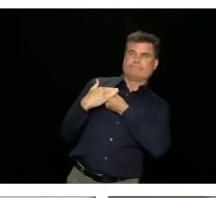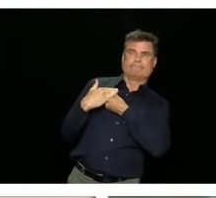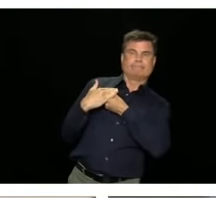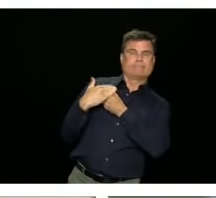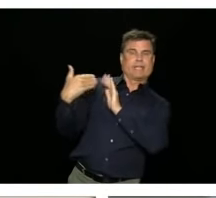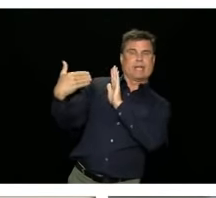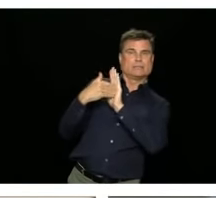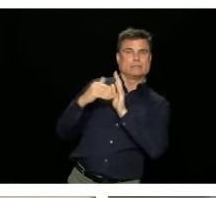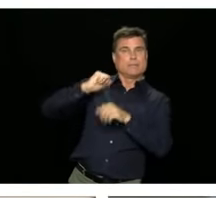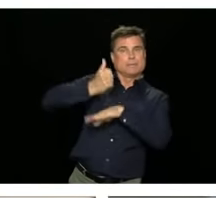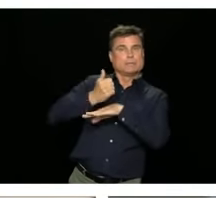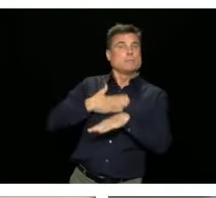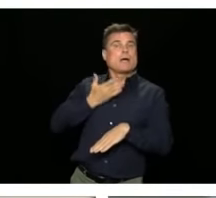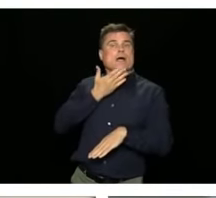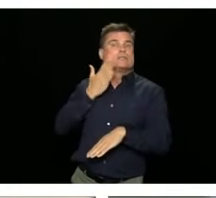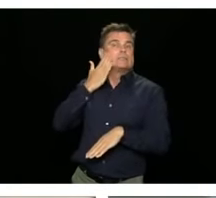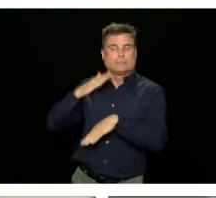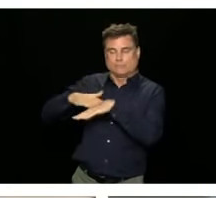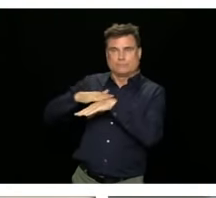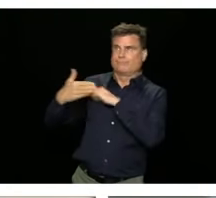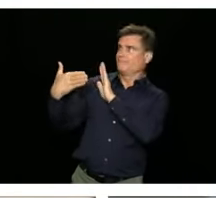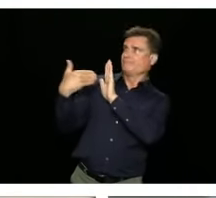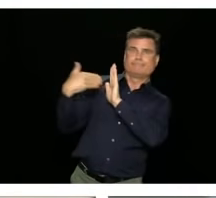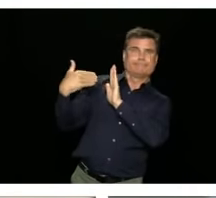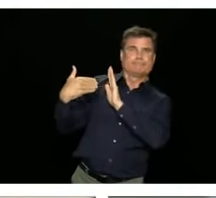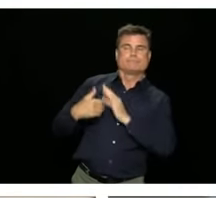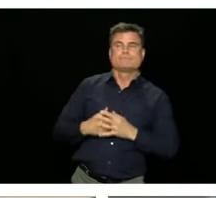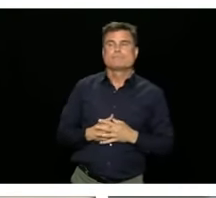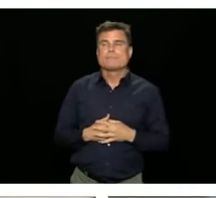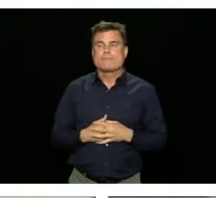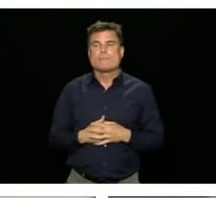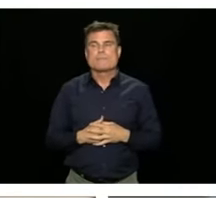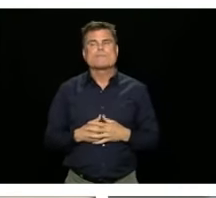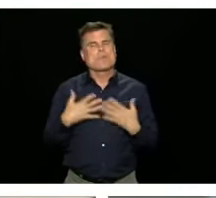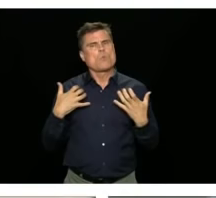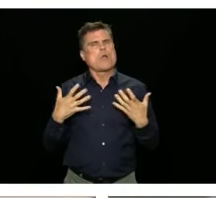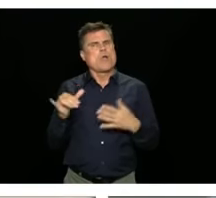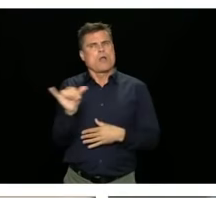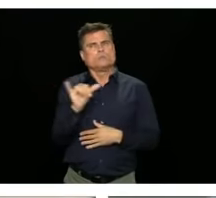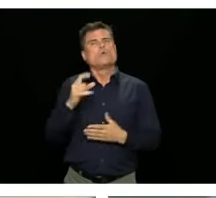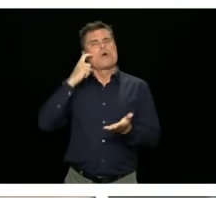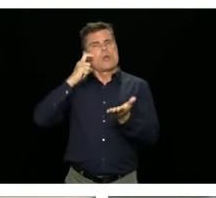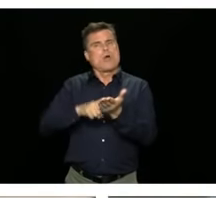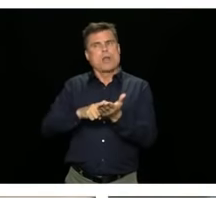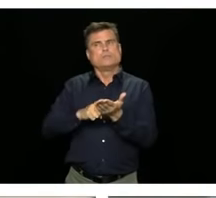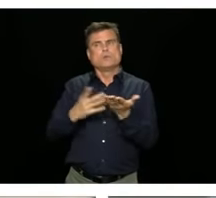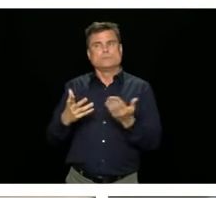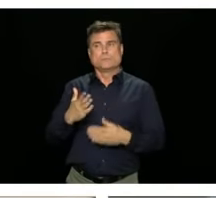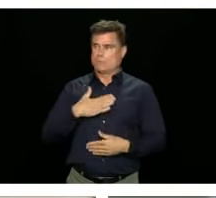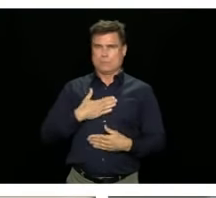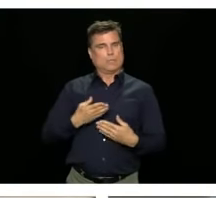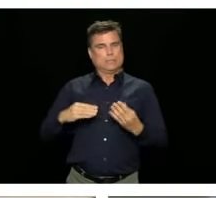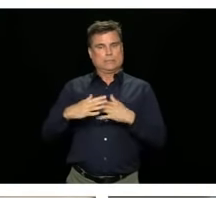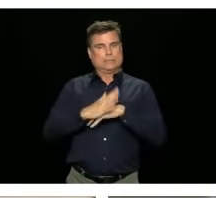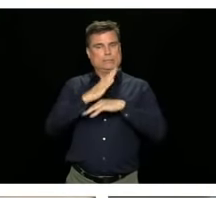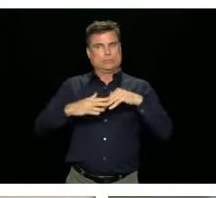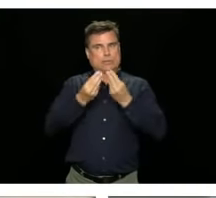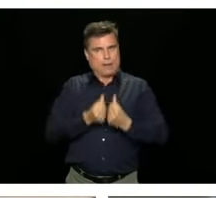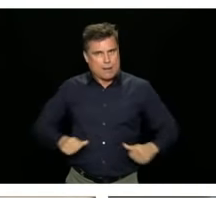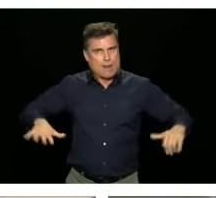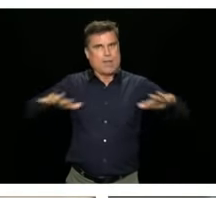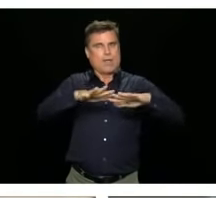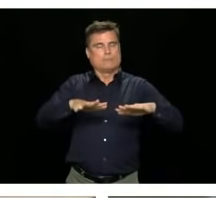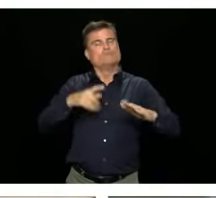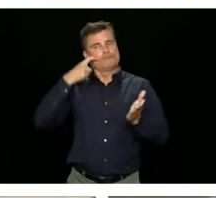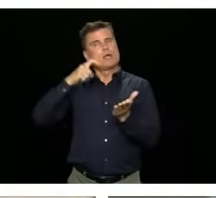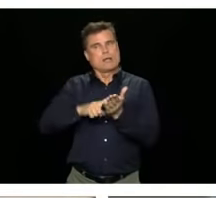Canada. I would like to begin by also acknowledging the traditional, ancestral, and unceded territories of the Squamish, Musqueam, and Tsleil-Waututh